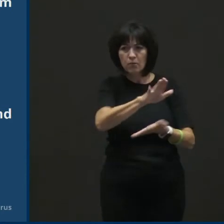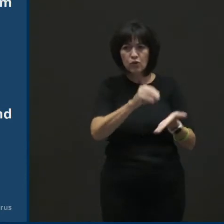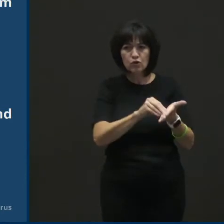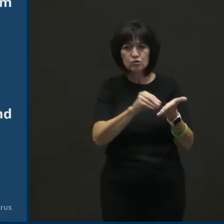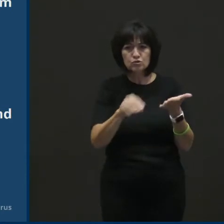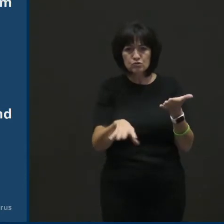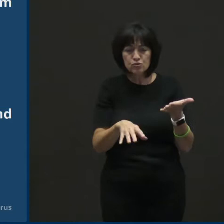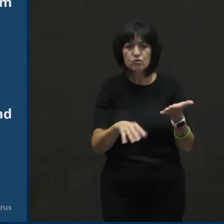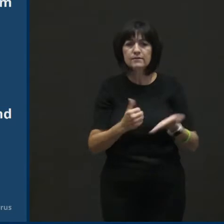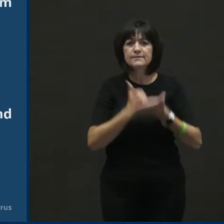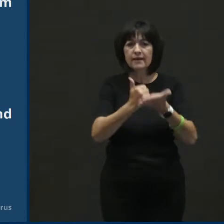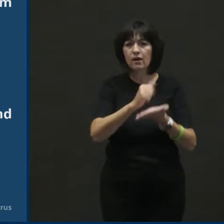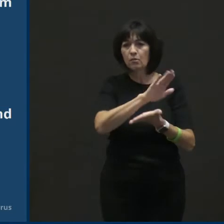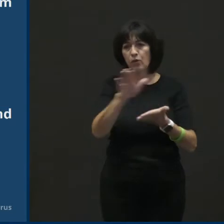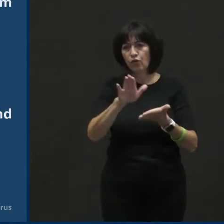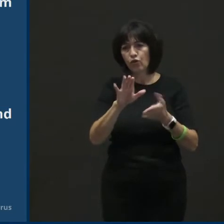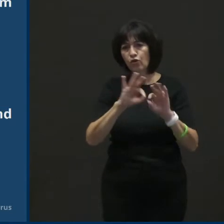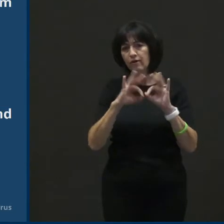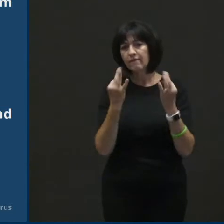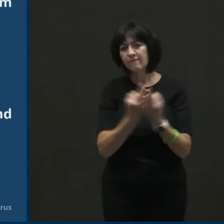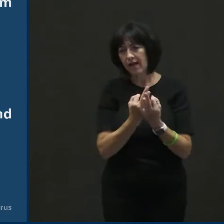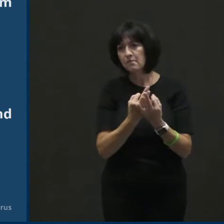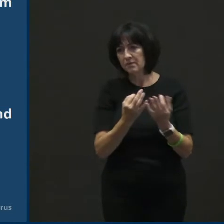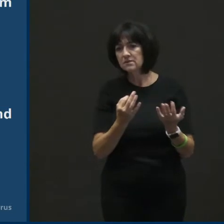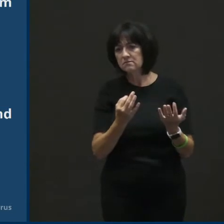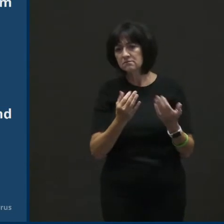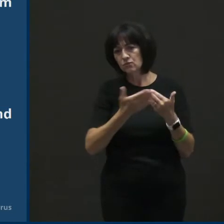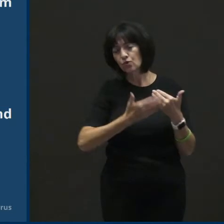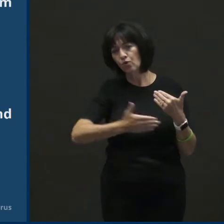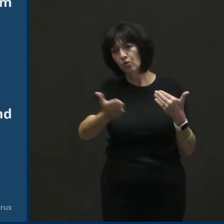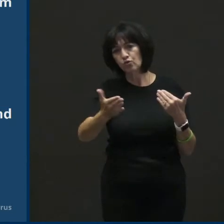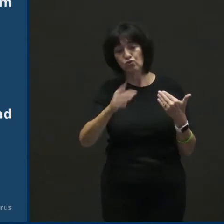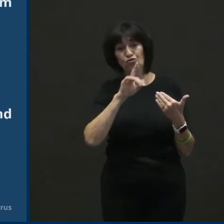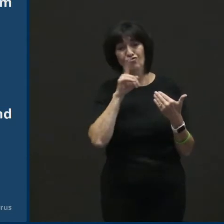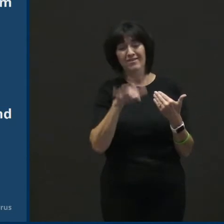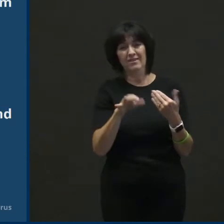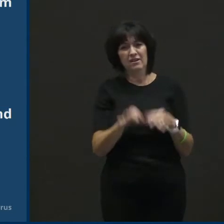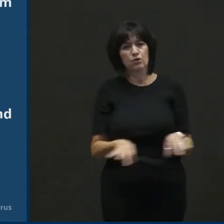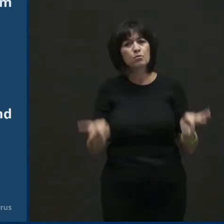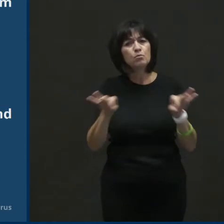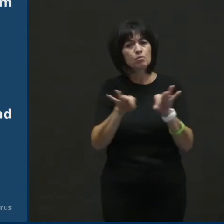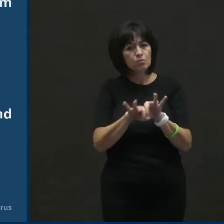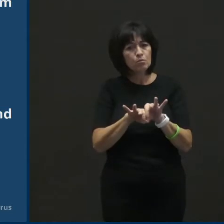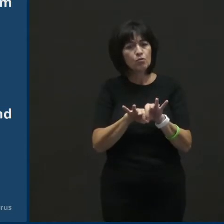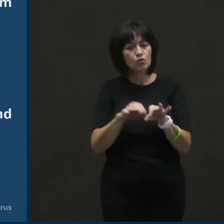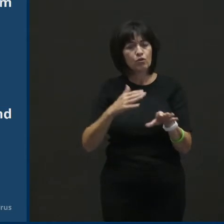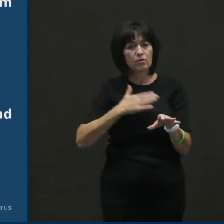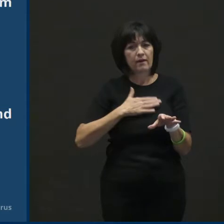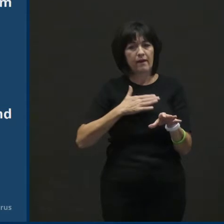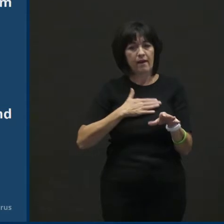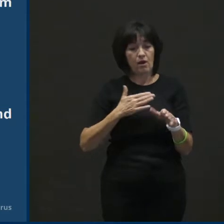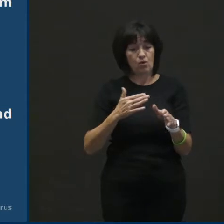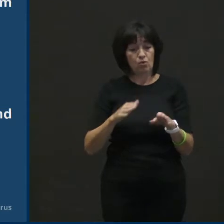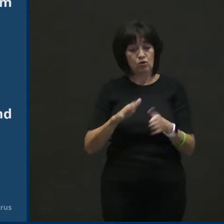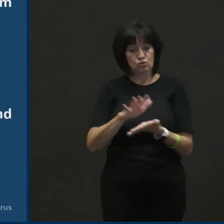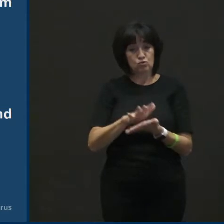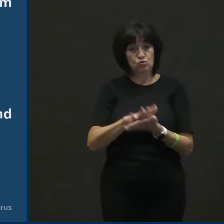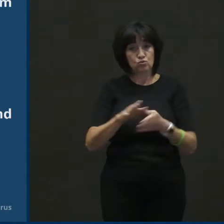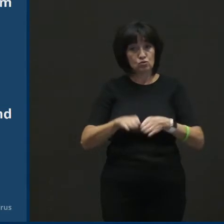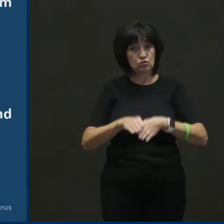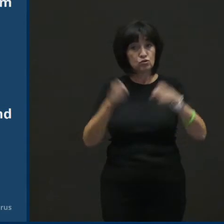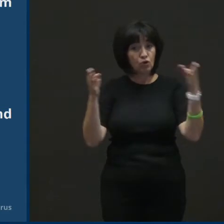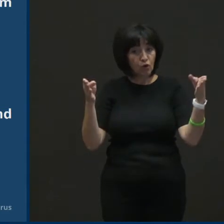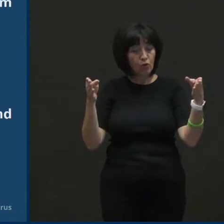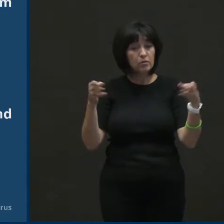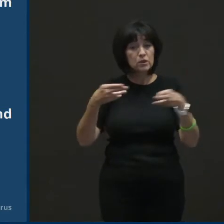and families going forward. So this is an important part of our reopening schools, is to improve